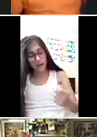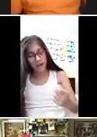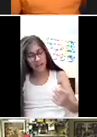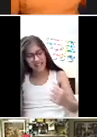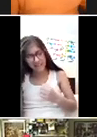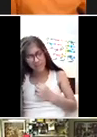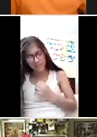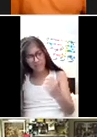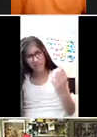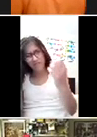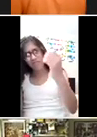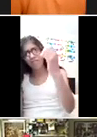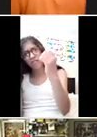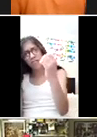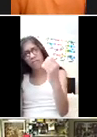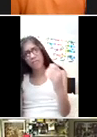Uh-huh. What do you think?